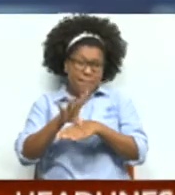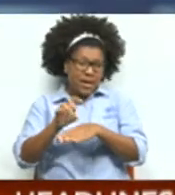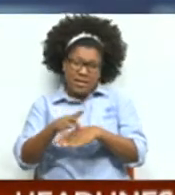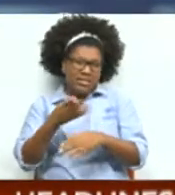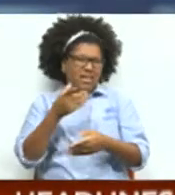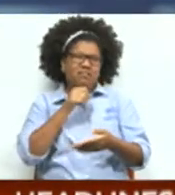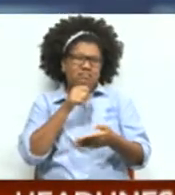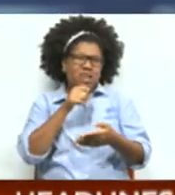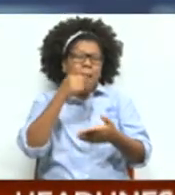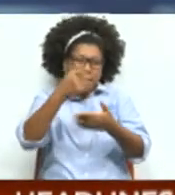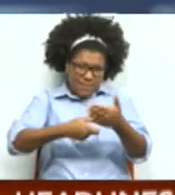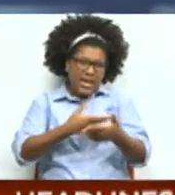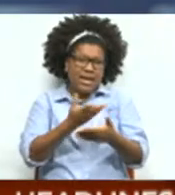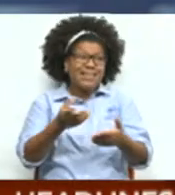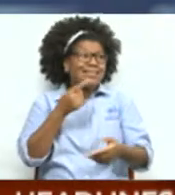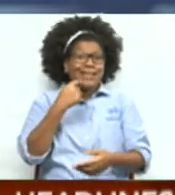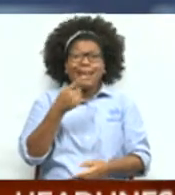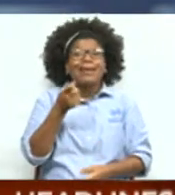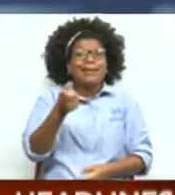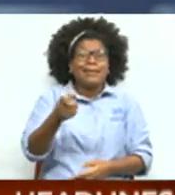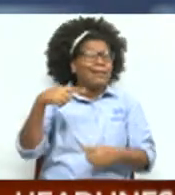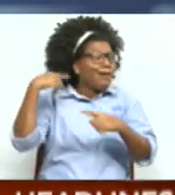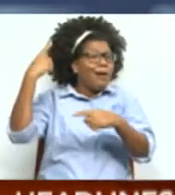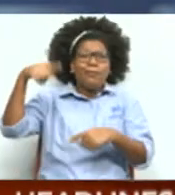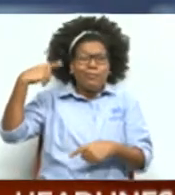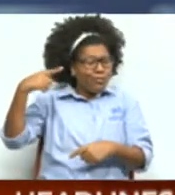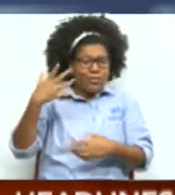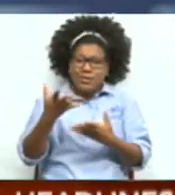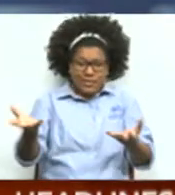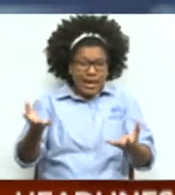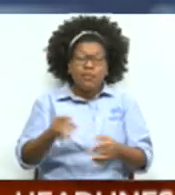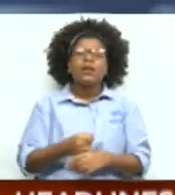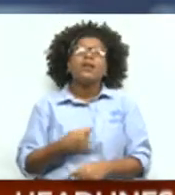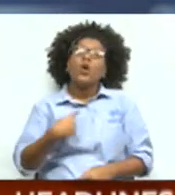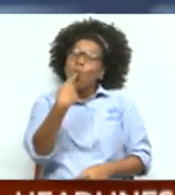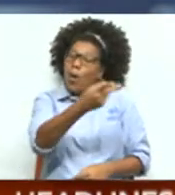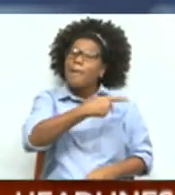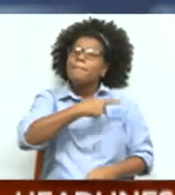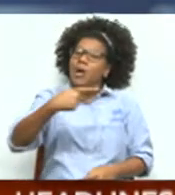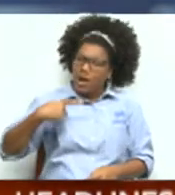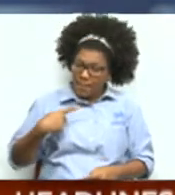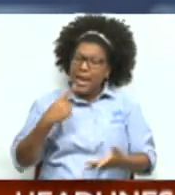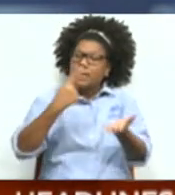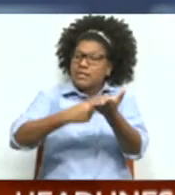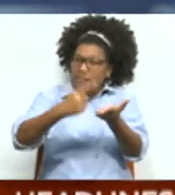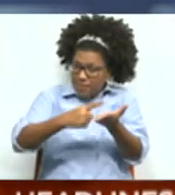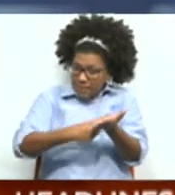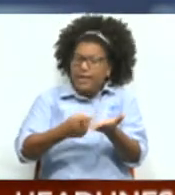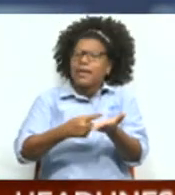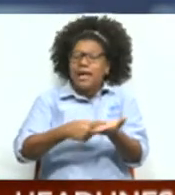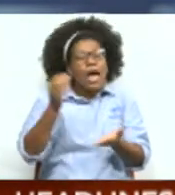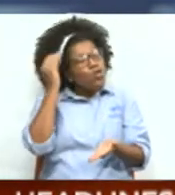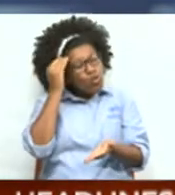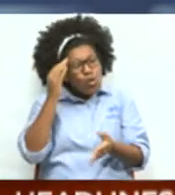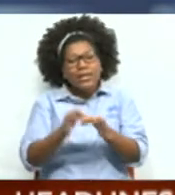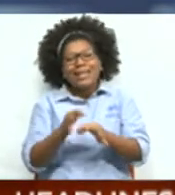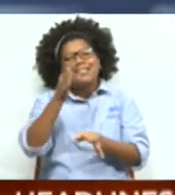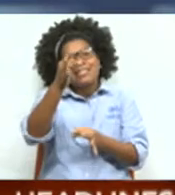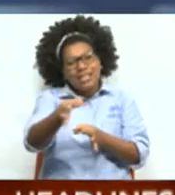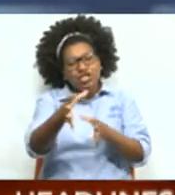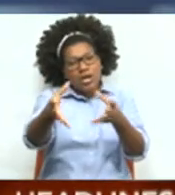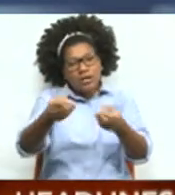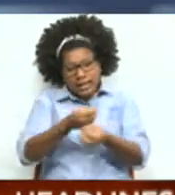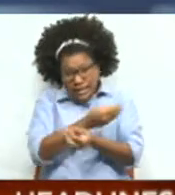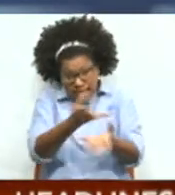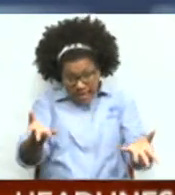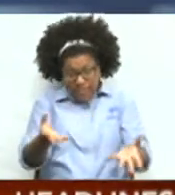confused. He reminded that the matter is heading to Parliament tomorrow for debate and notes that the extension gives the Valuation Division more time to